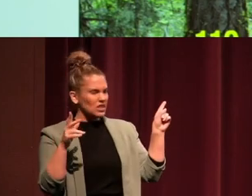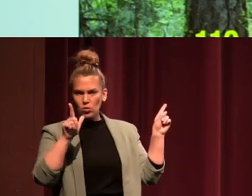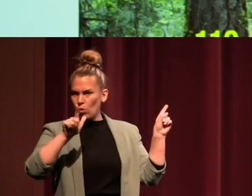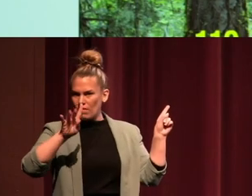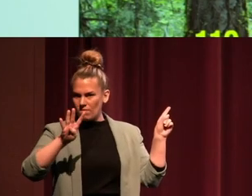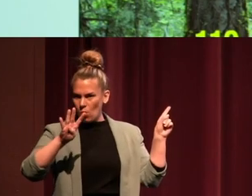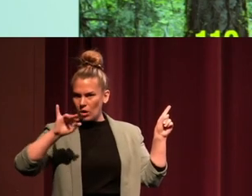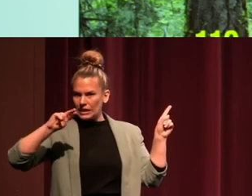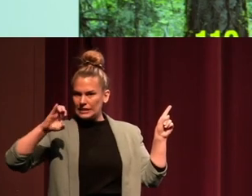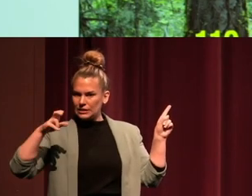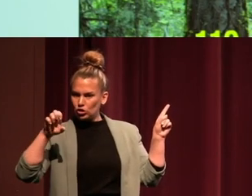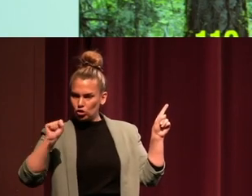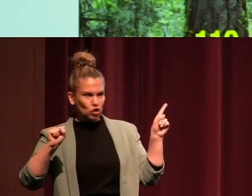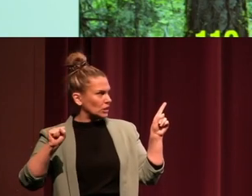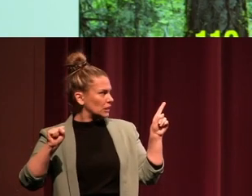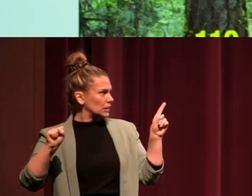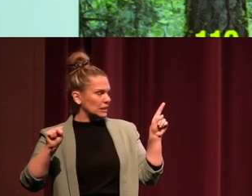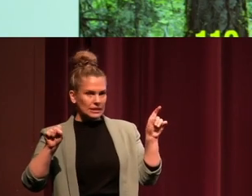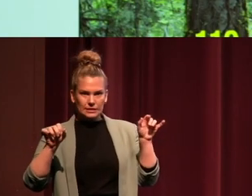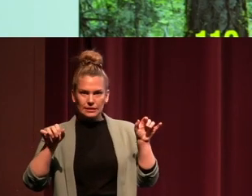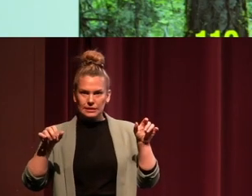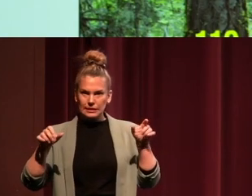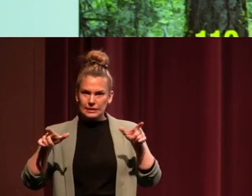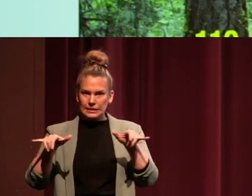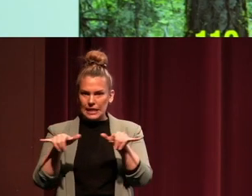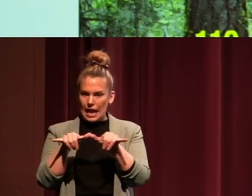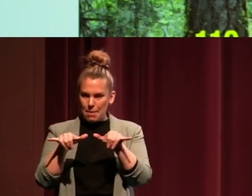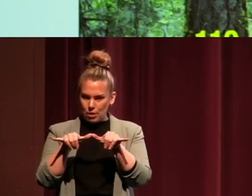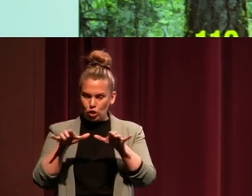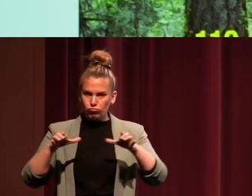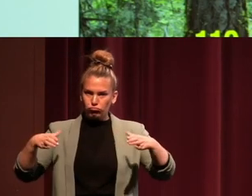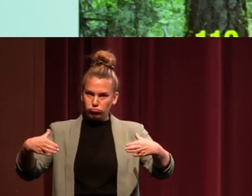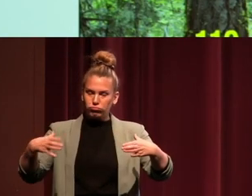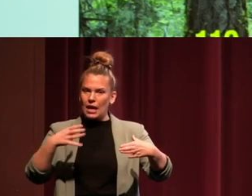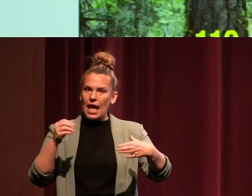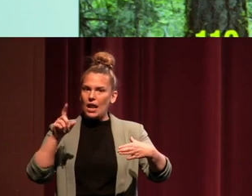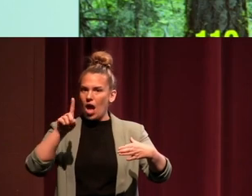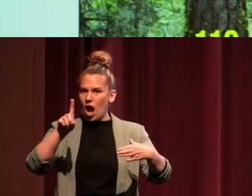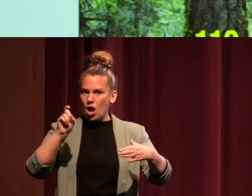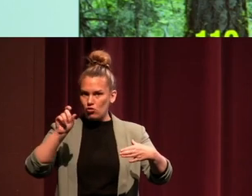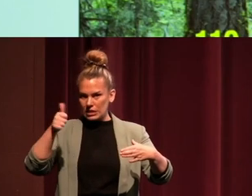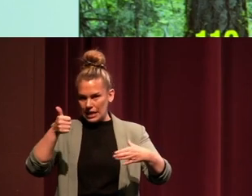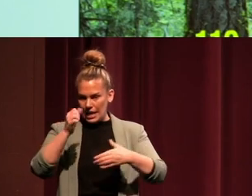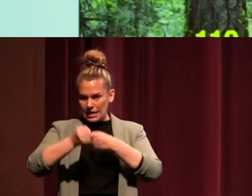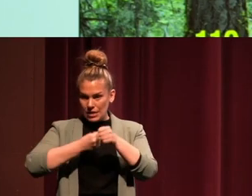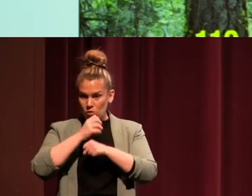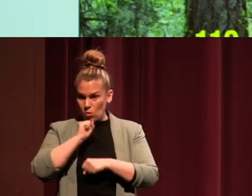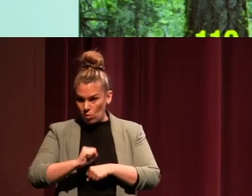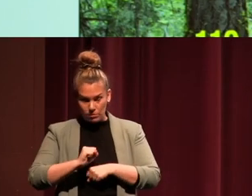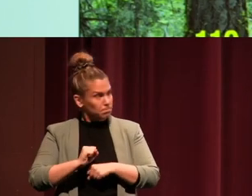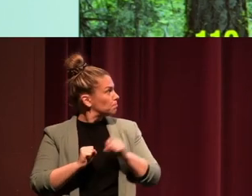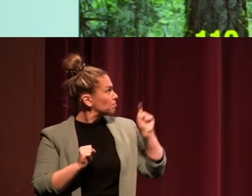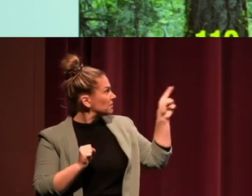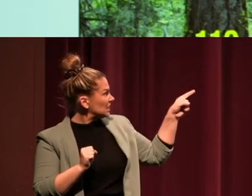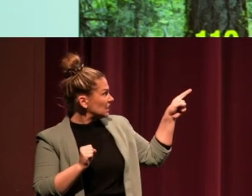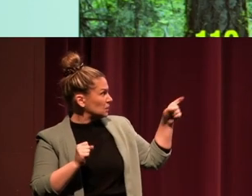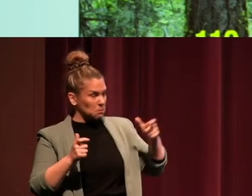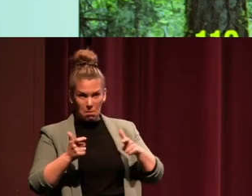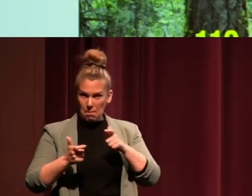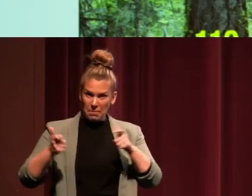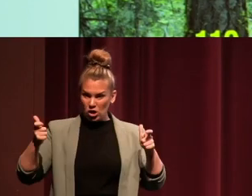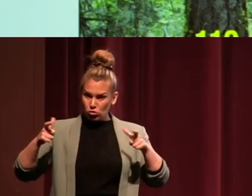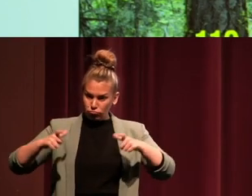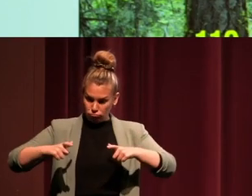diameter at breast height, and it's 110 years old. This one's even bigger. It's about 27 inches